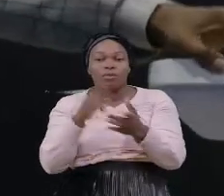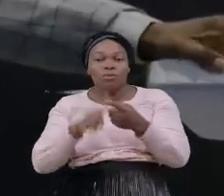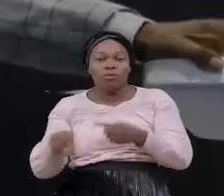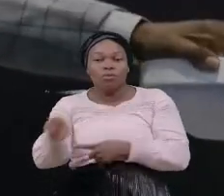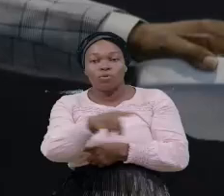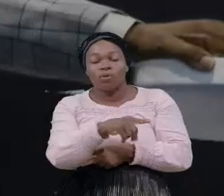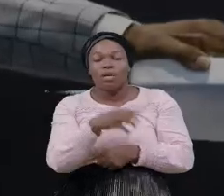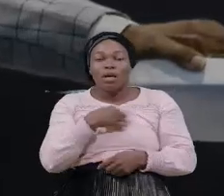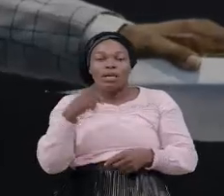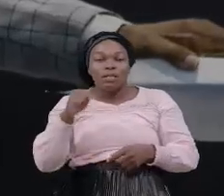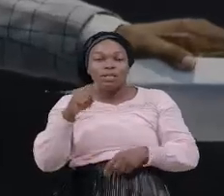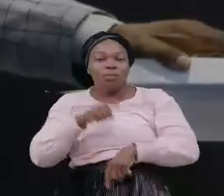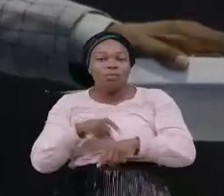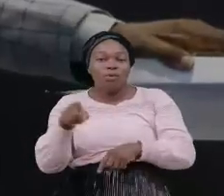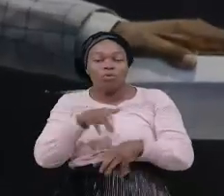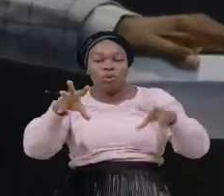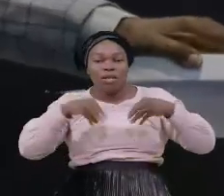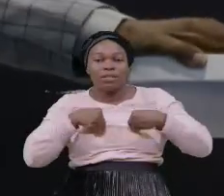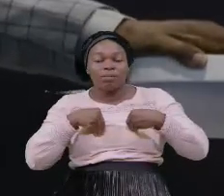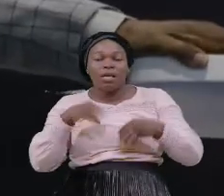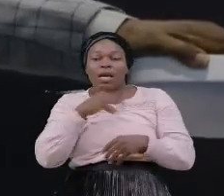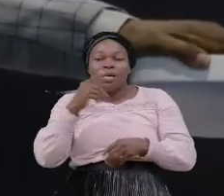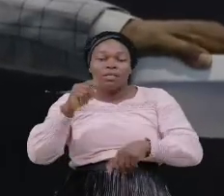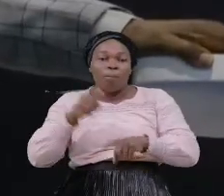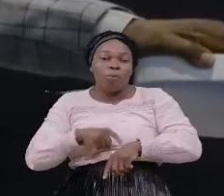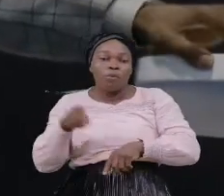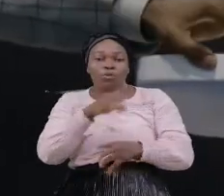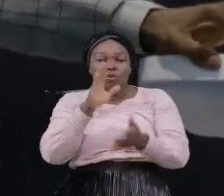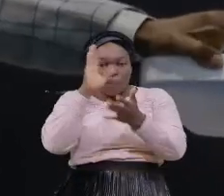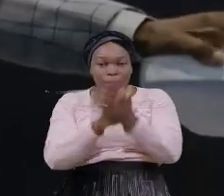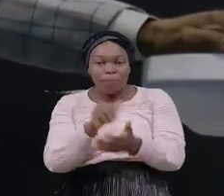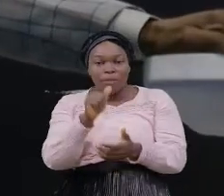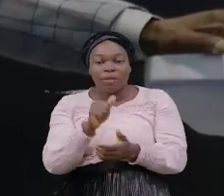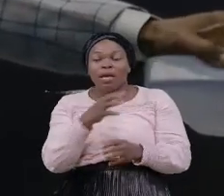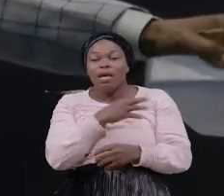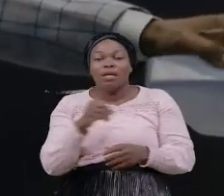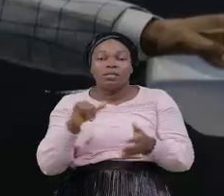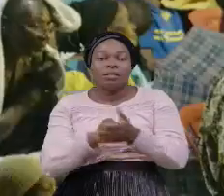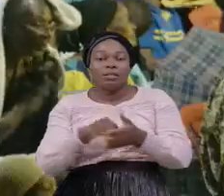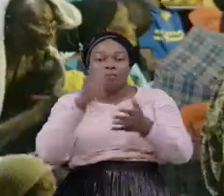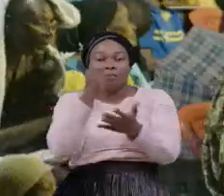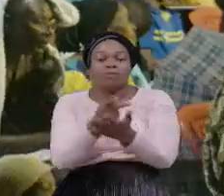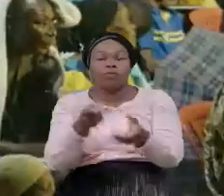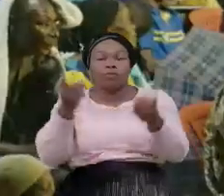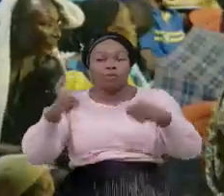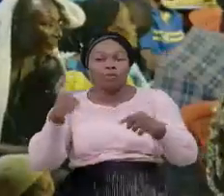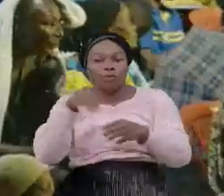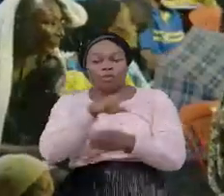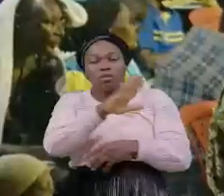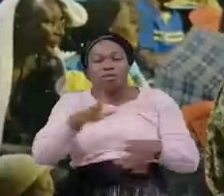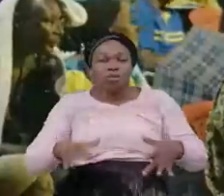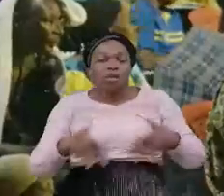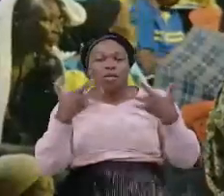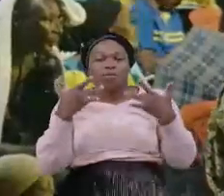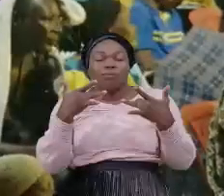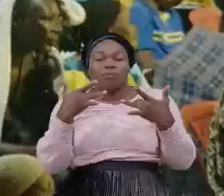you accept, and the moment you believe, confirmation will come in your life. Can this